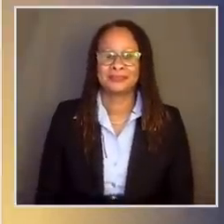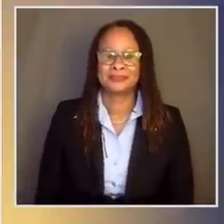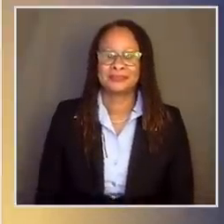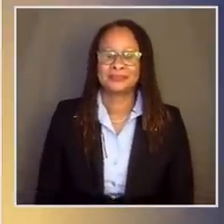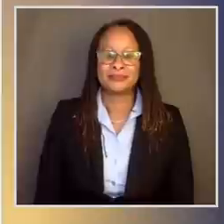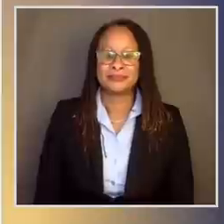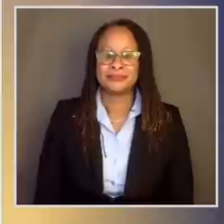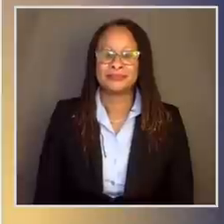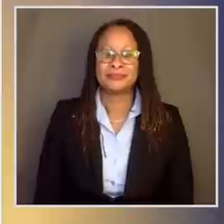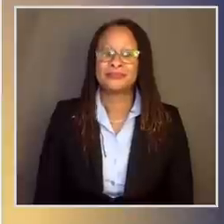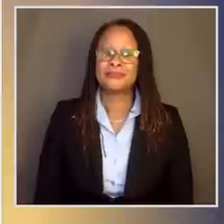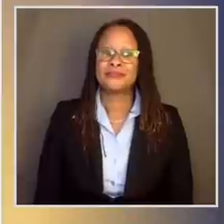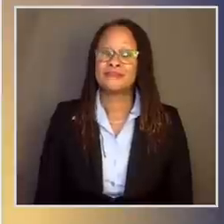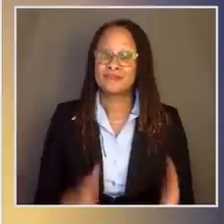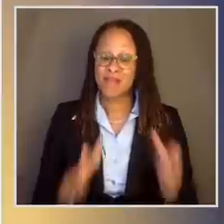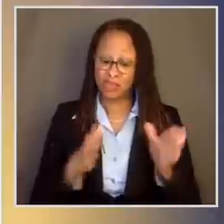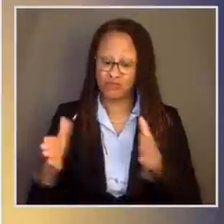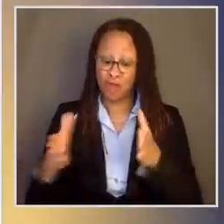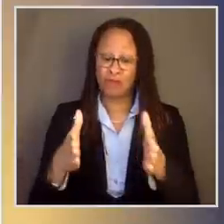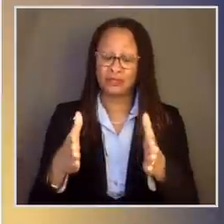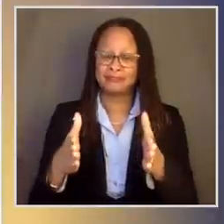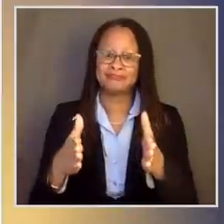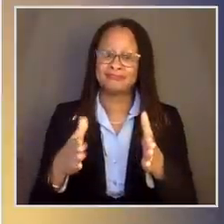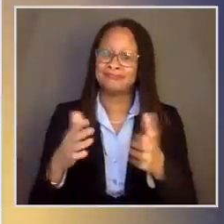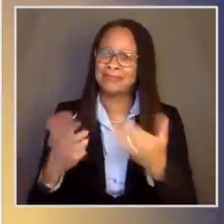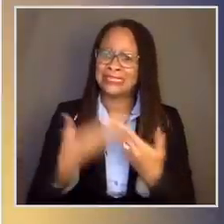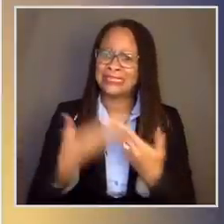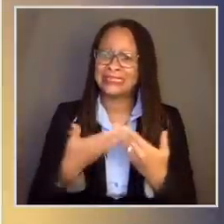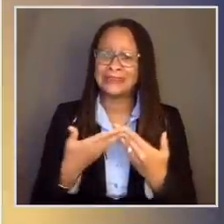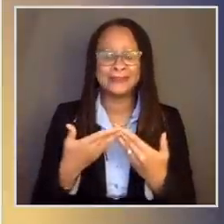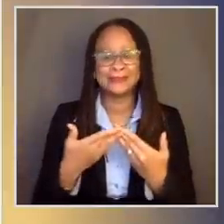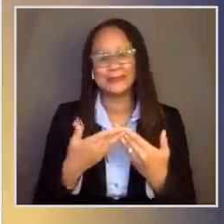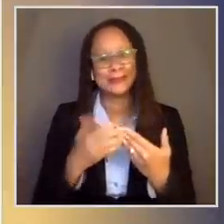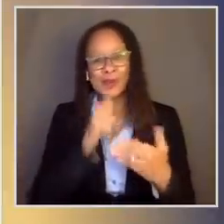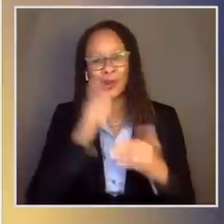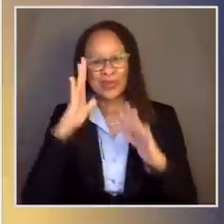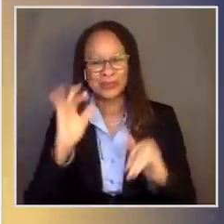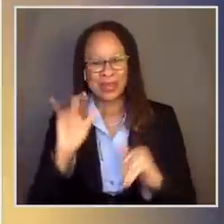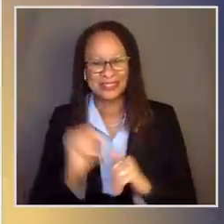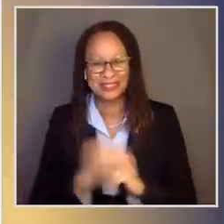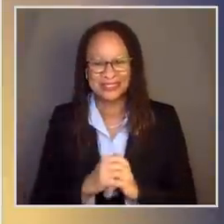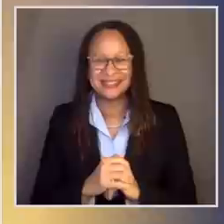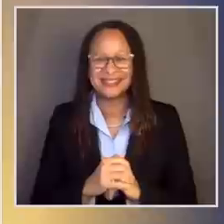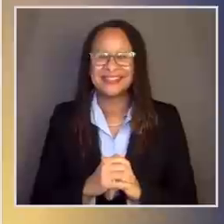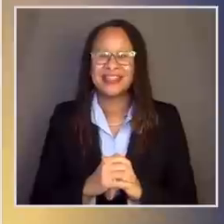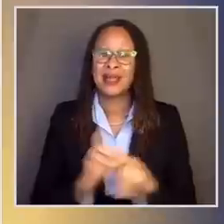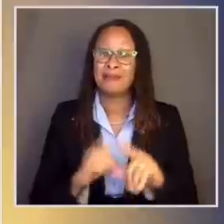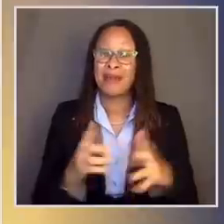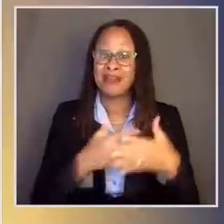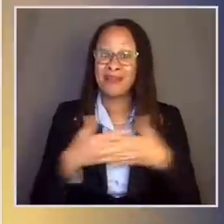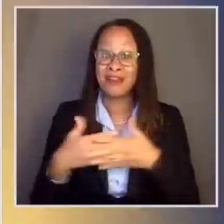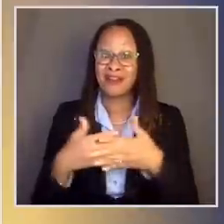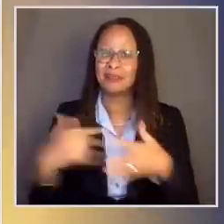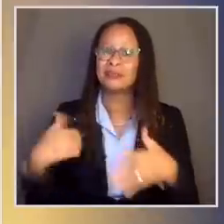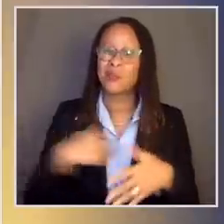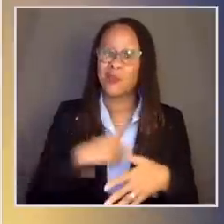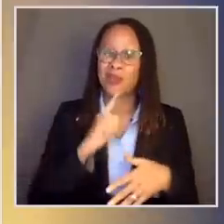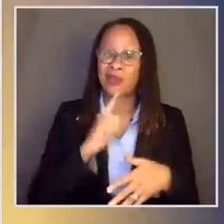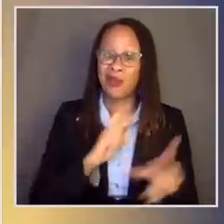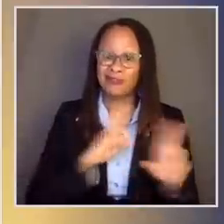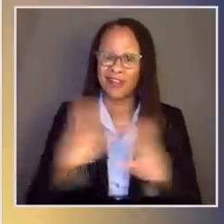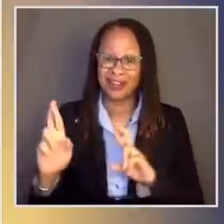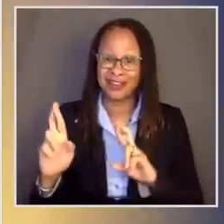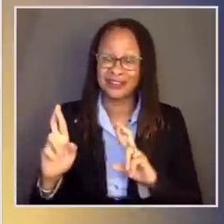And the road ahead will not be easy, but America is ready, and so